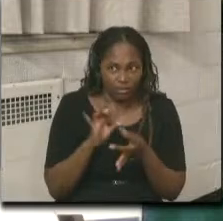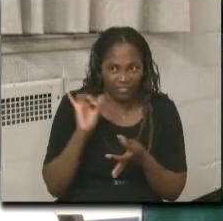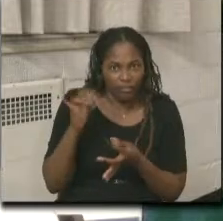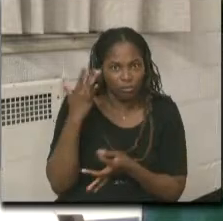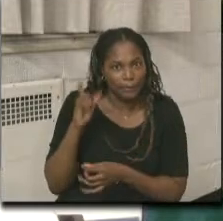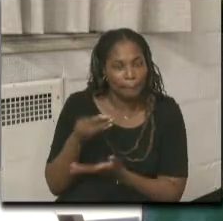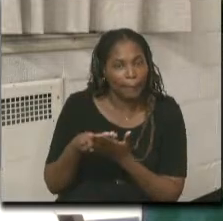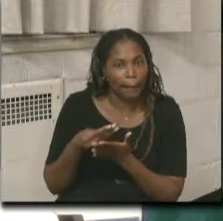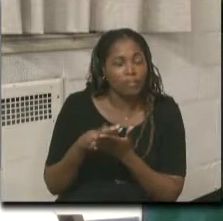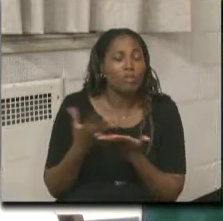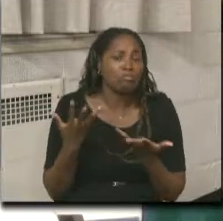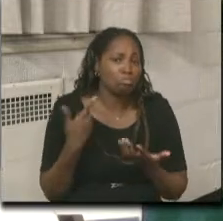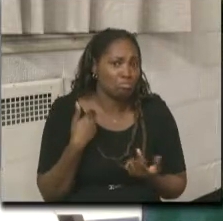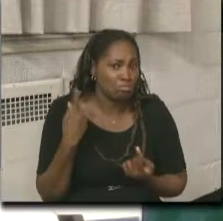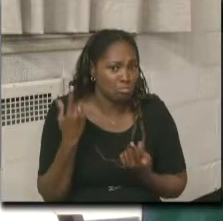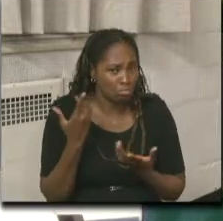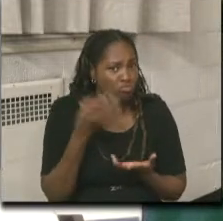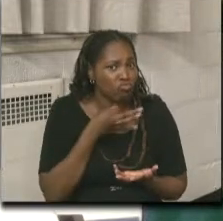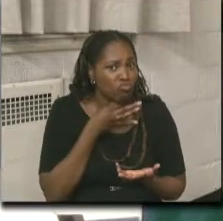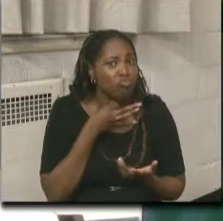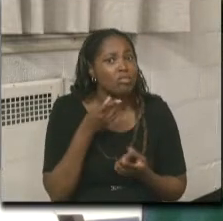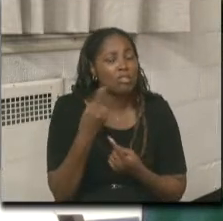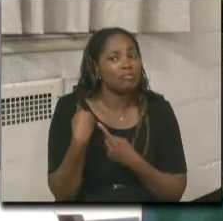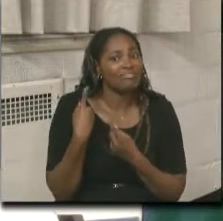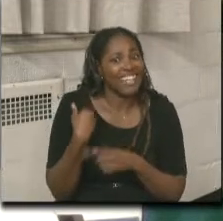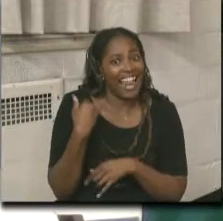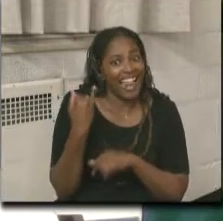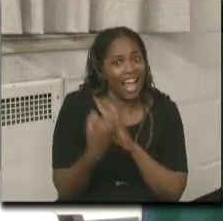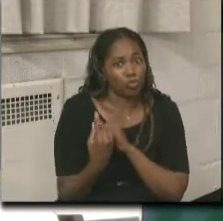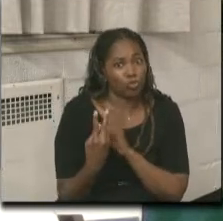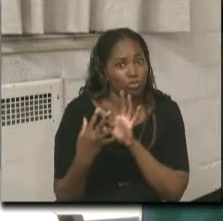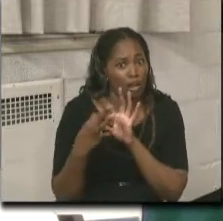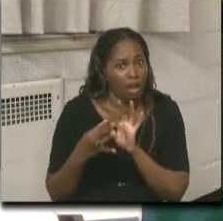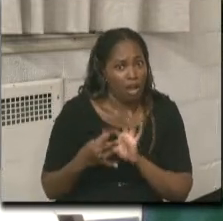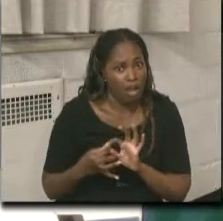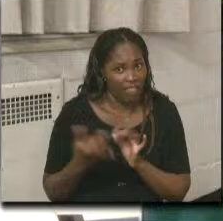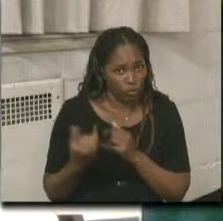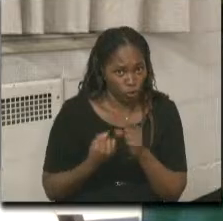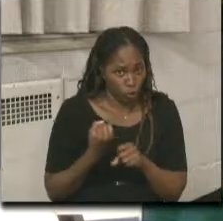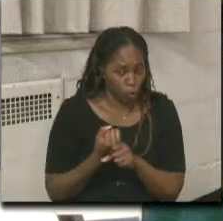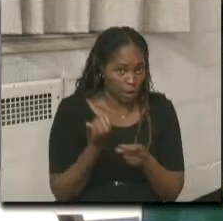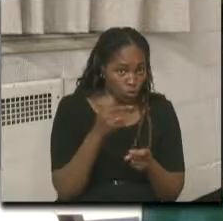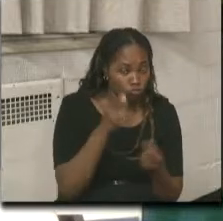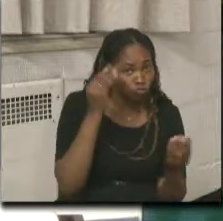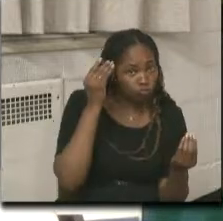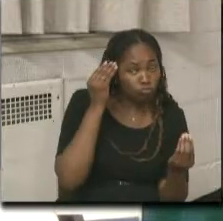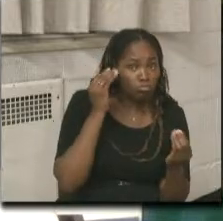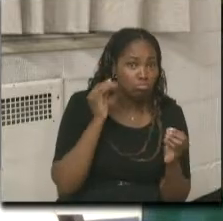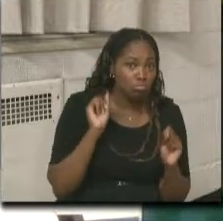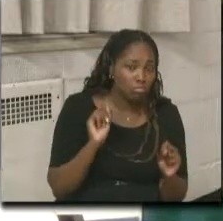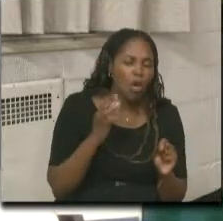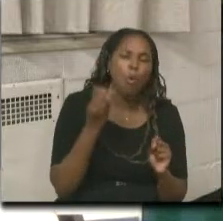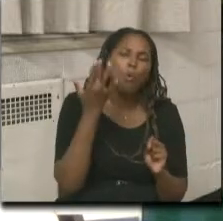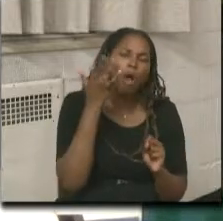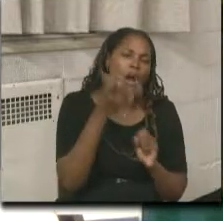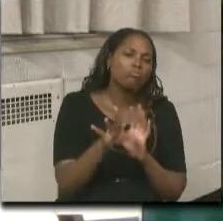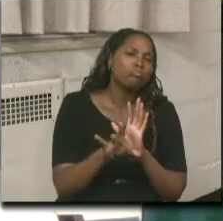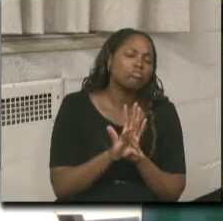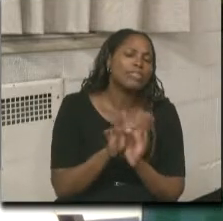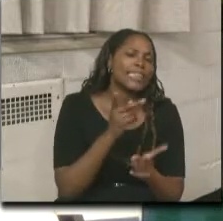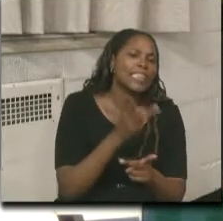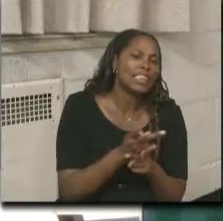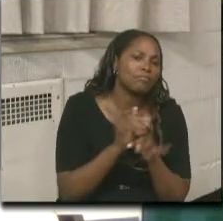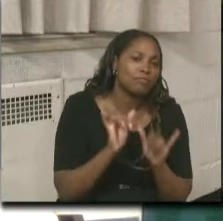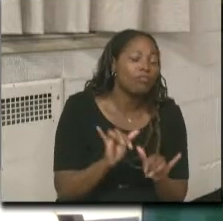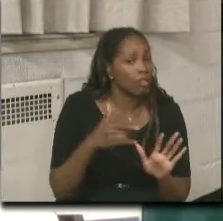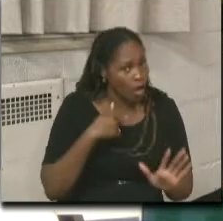to know if there was a consideration based on my last two comments of this here, and why you chose to keep it in. I'm